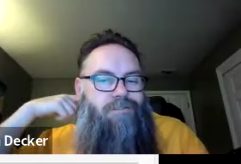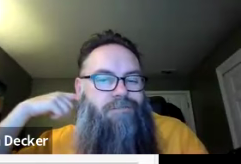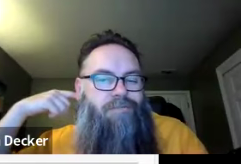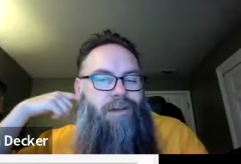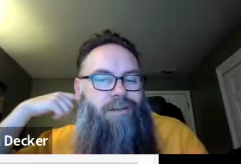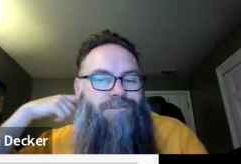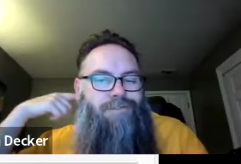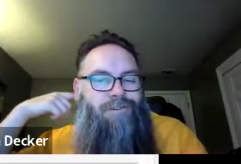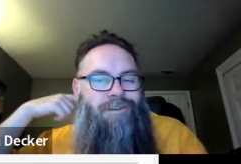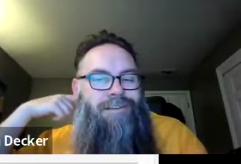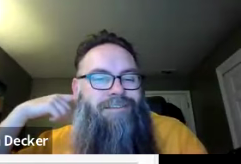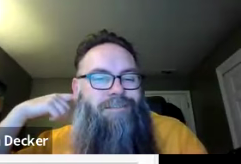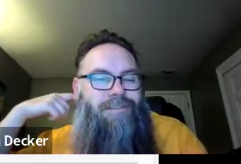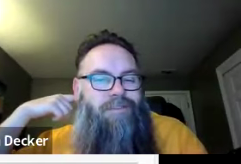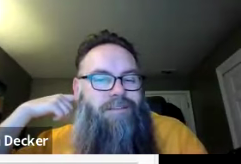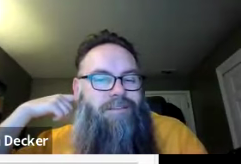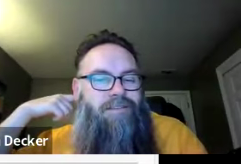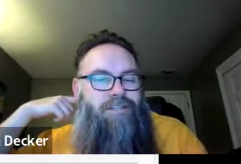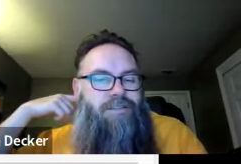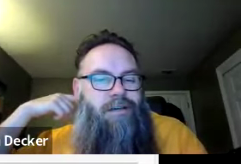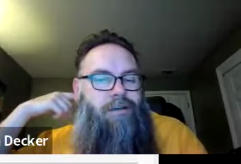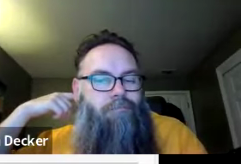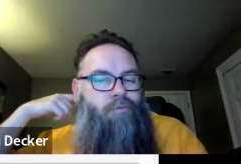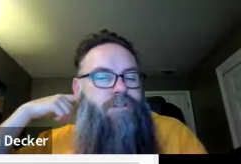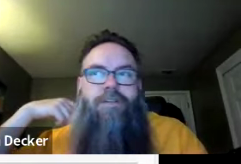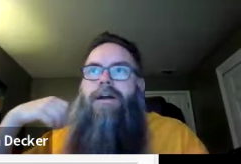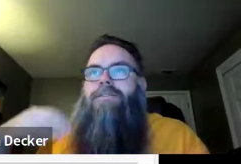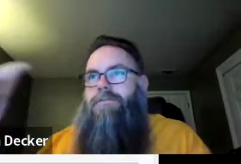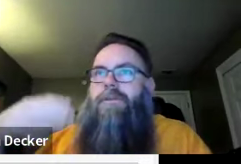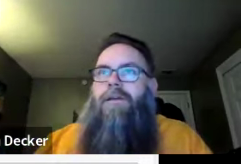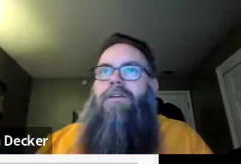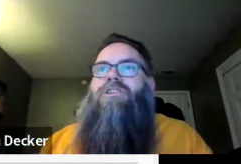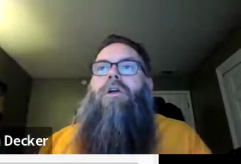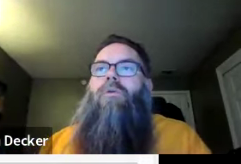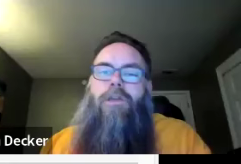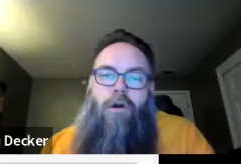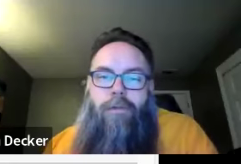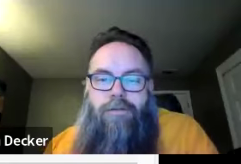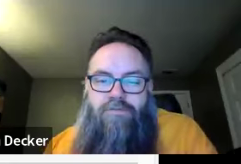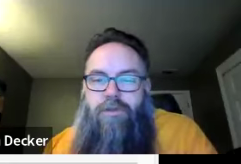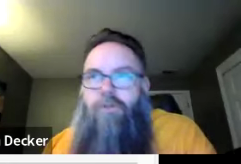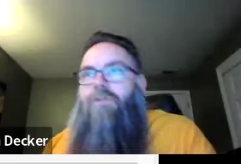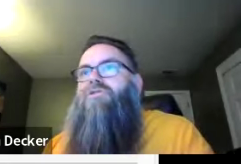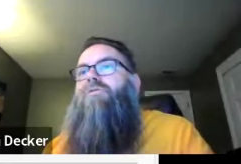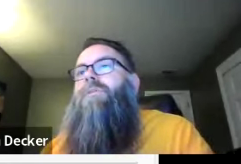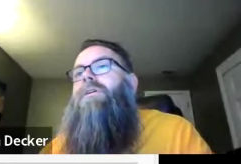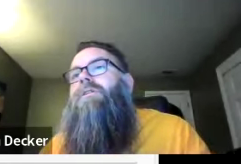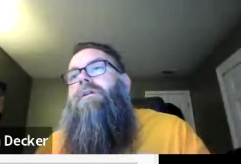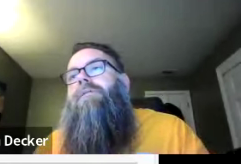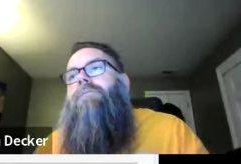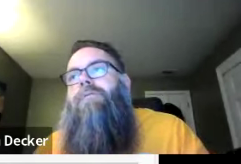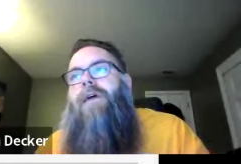to punish service providers or some of these different things. And so I just appreciate you guys sharing what you know about this with our larger